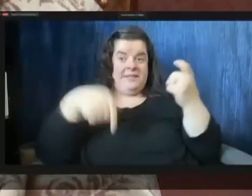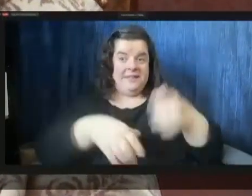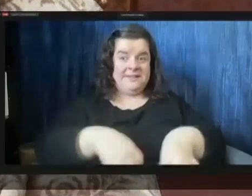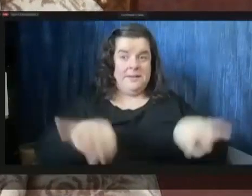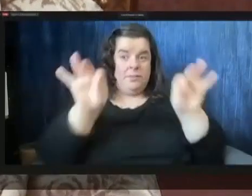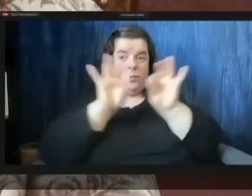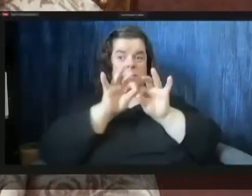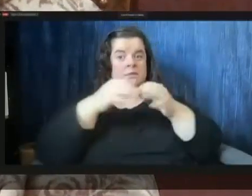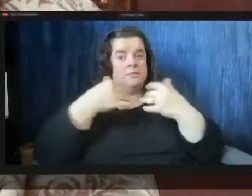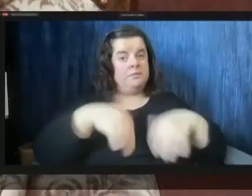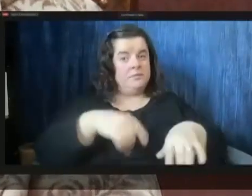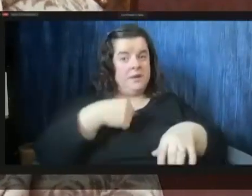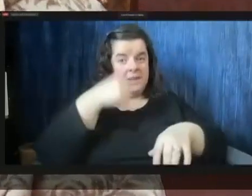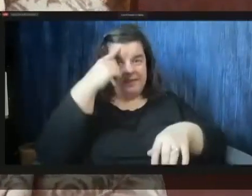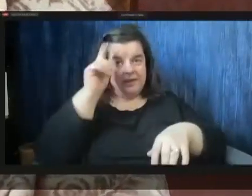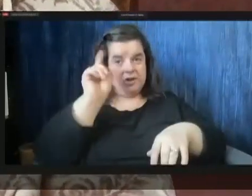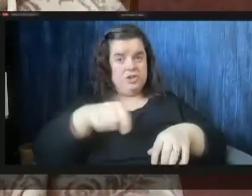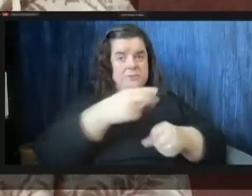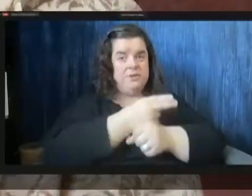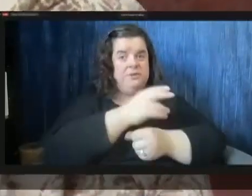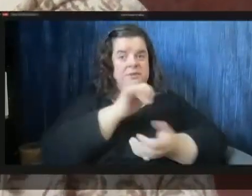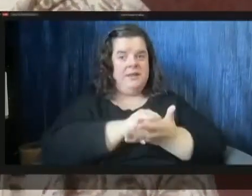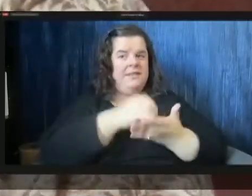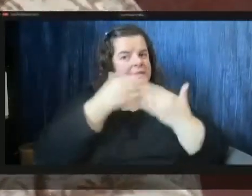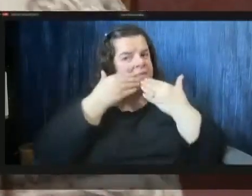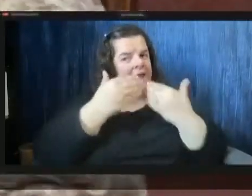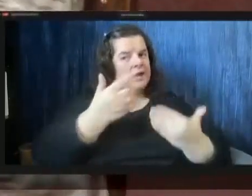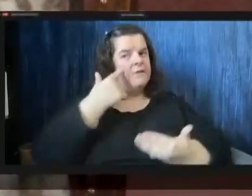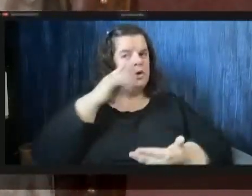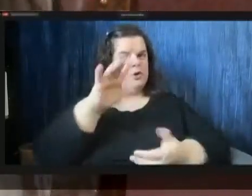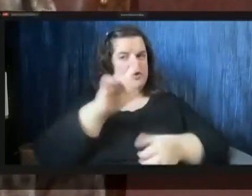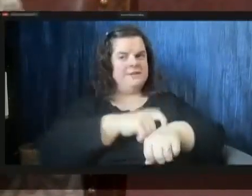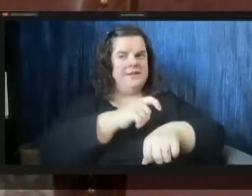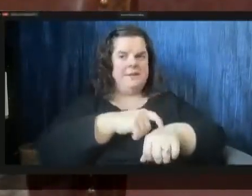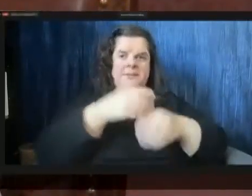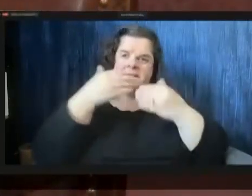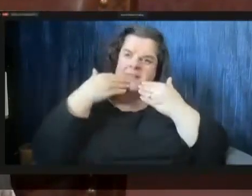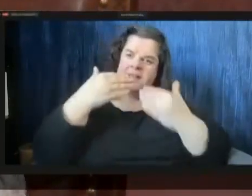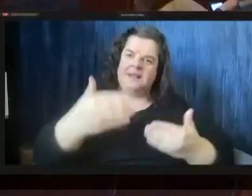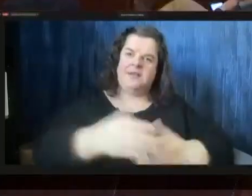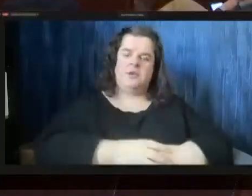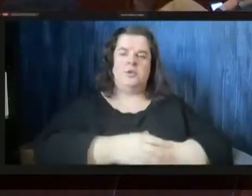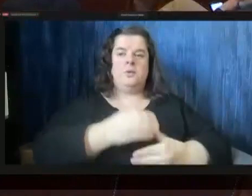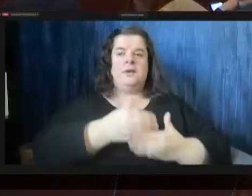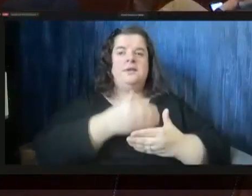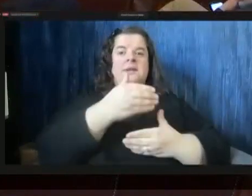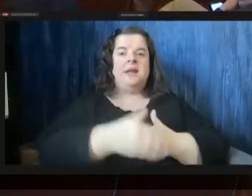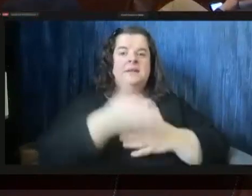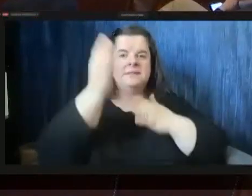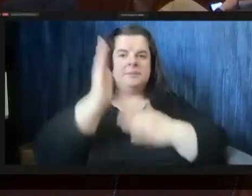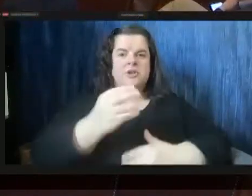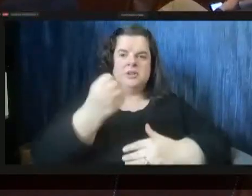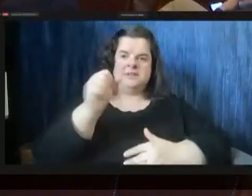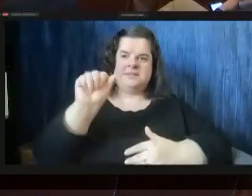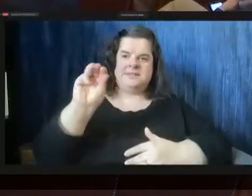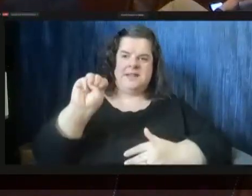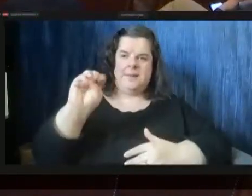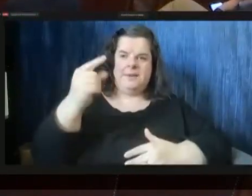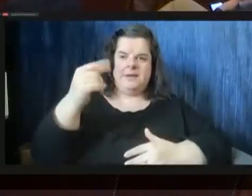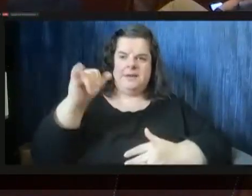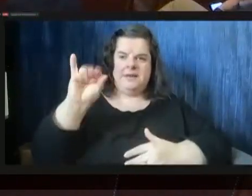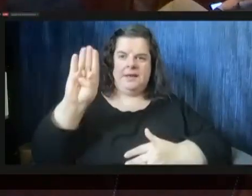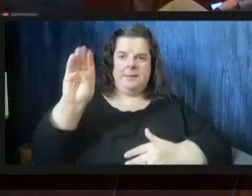think that should be utilized. Thank you for your time. Thank you so much. And our next speaker is Sam Gibson.